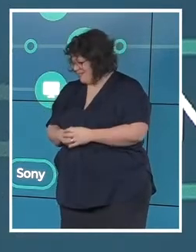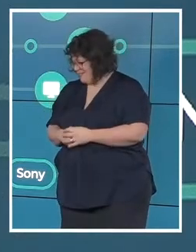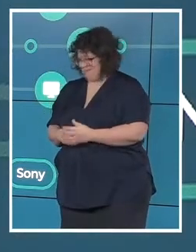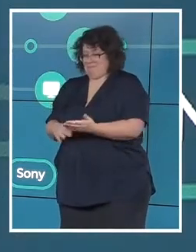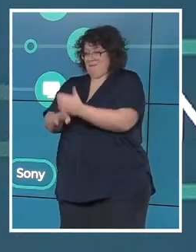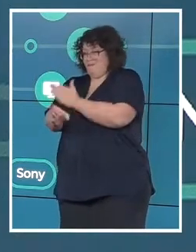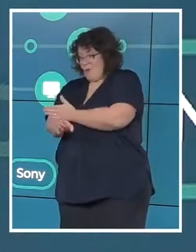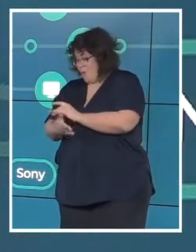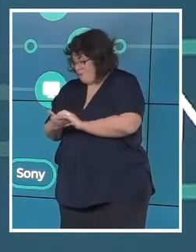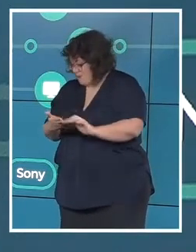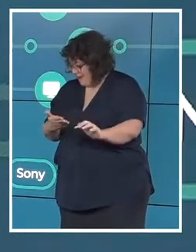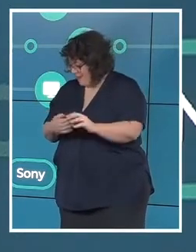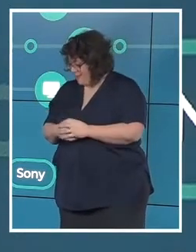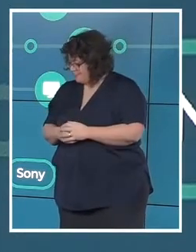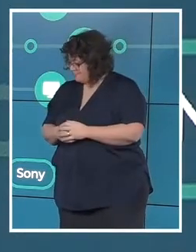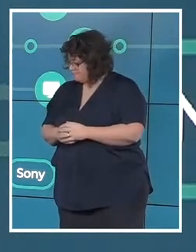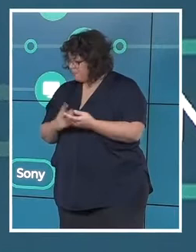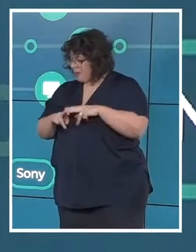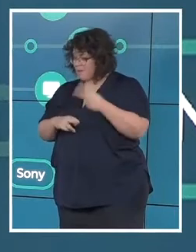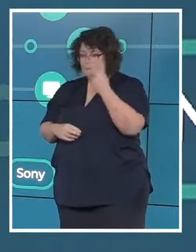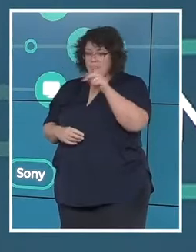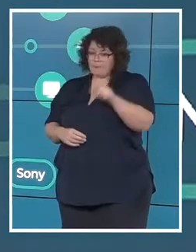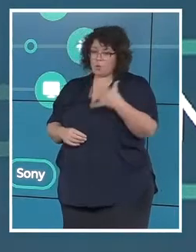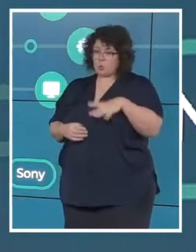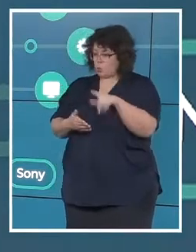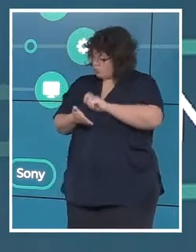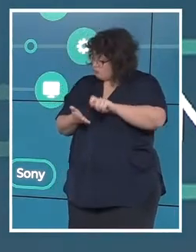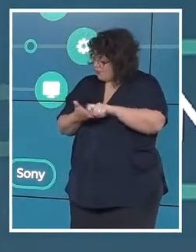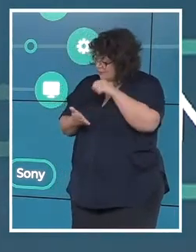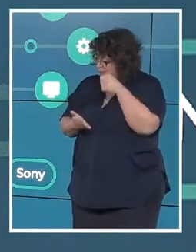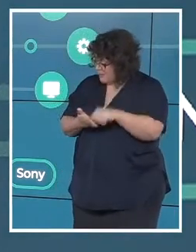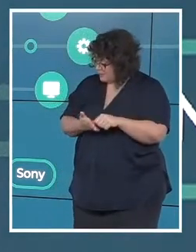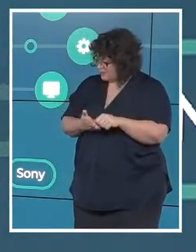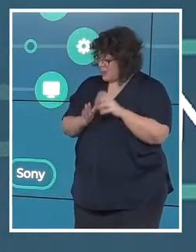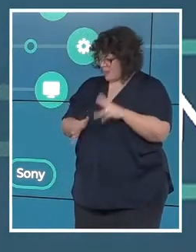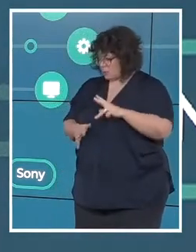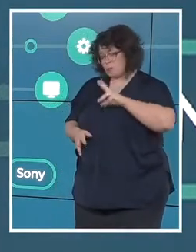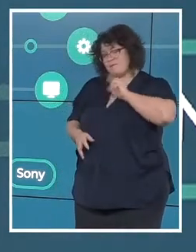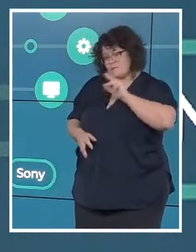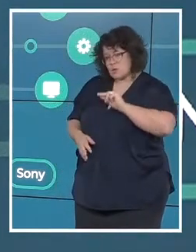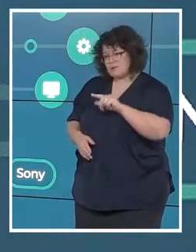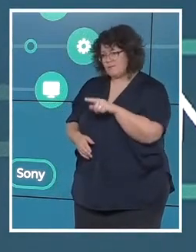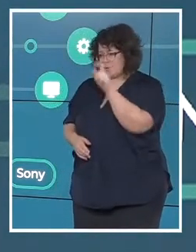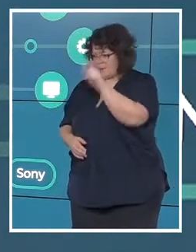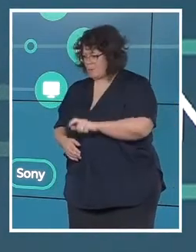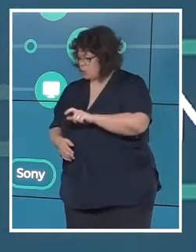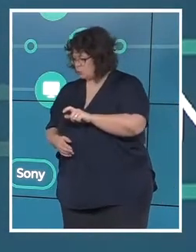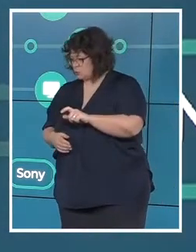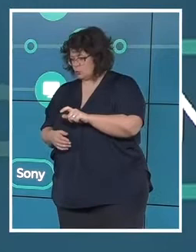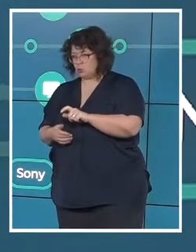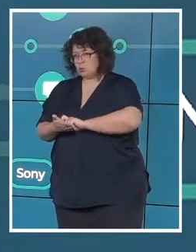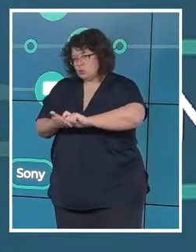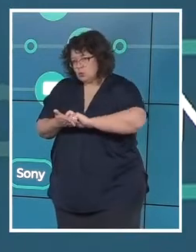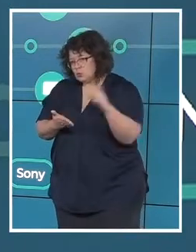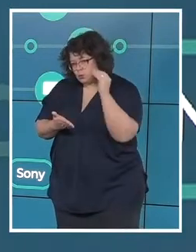for a sighted person to write it down for them. These two friends couldn't use that method. They had to keep their